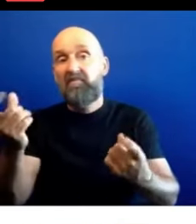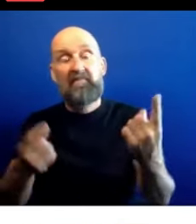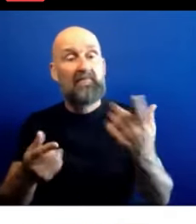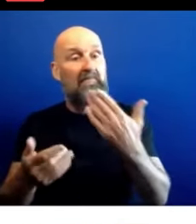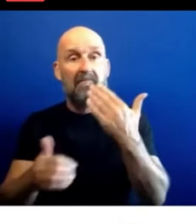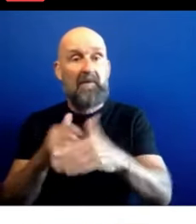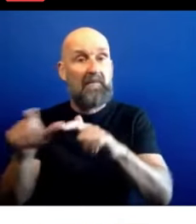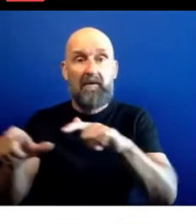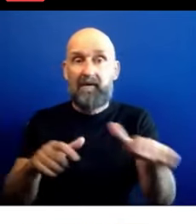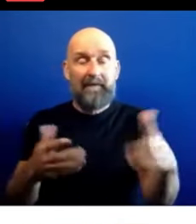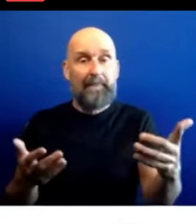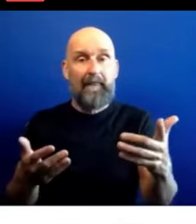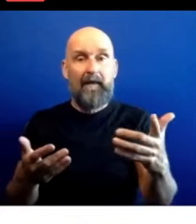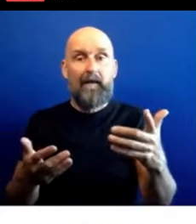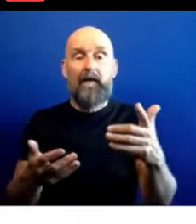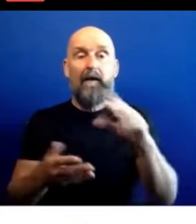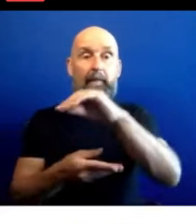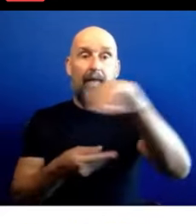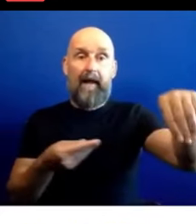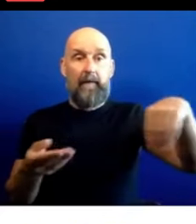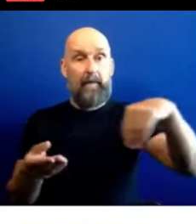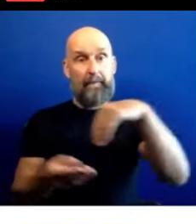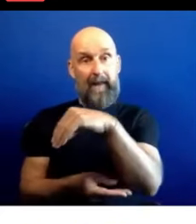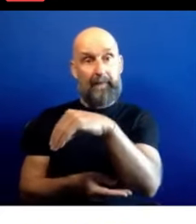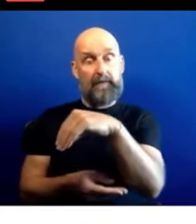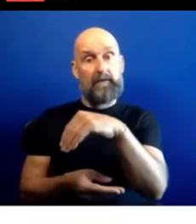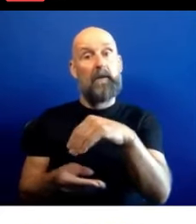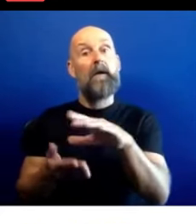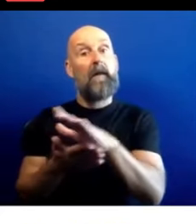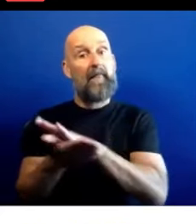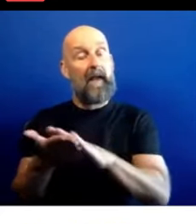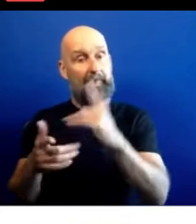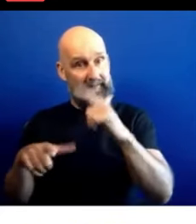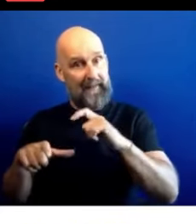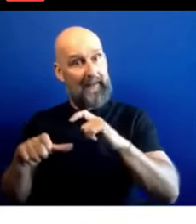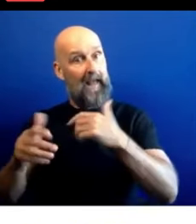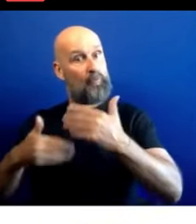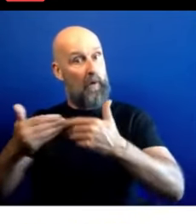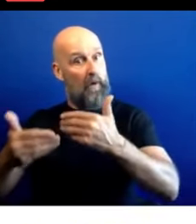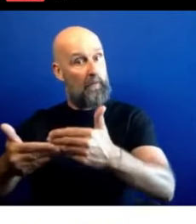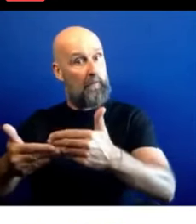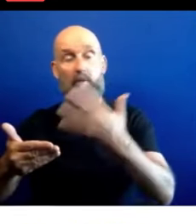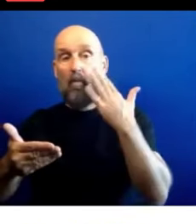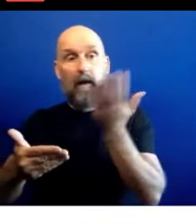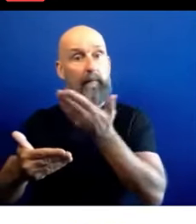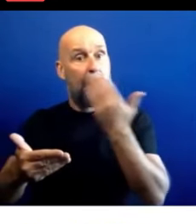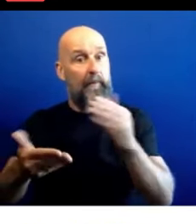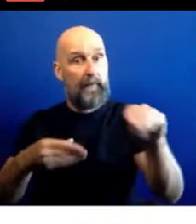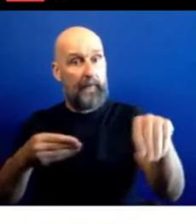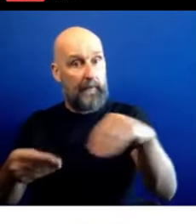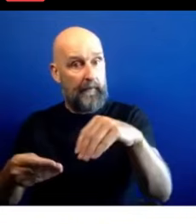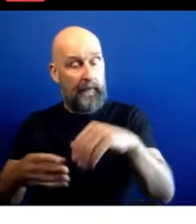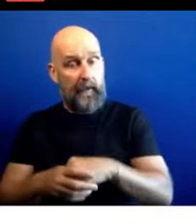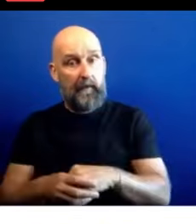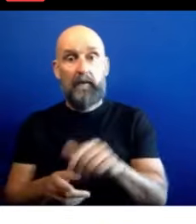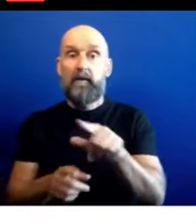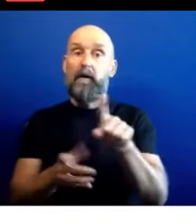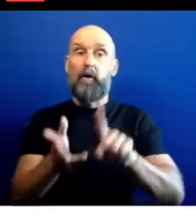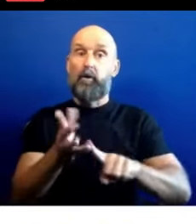and royalty payments allow writers to stay afloat through tough times. But when UK